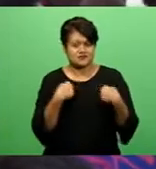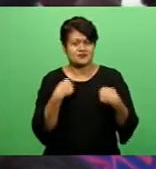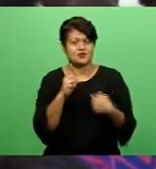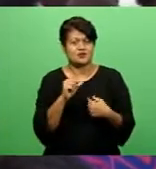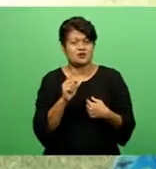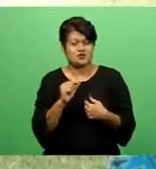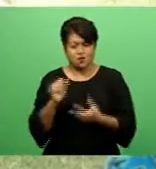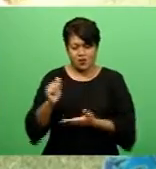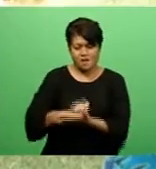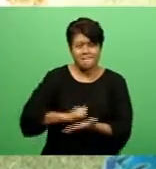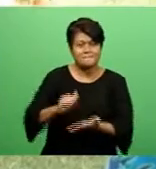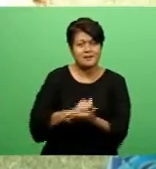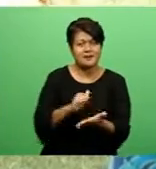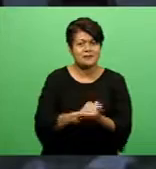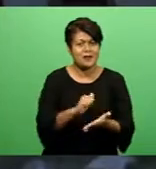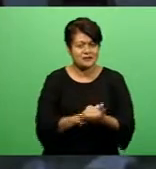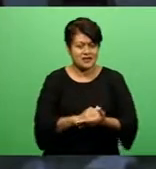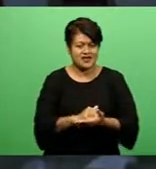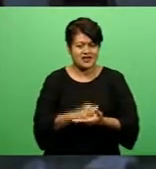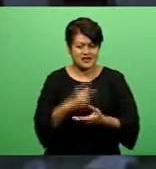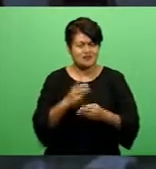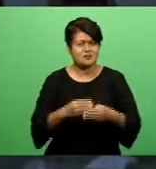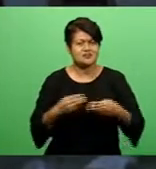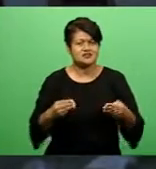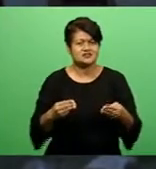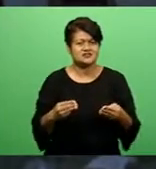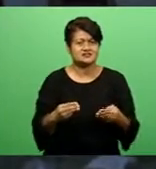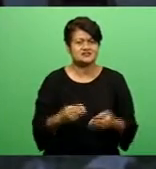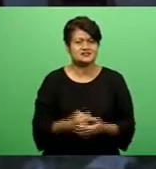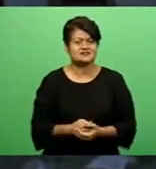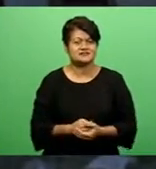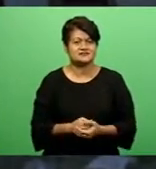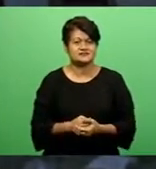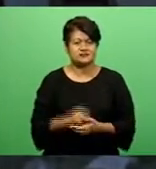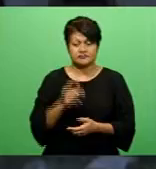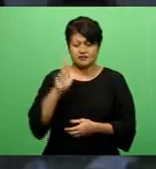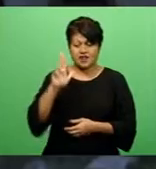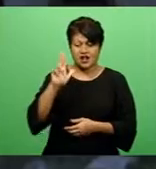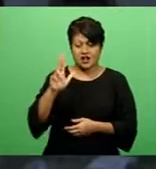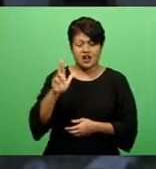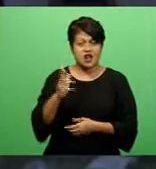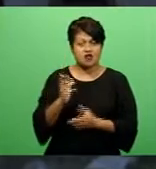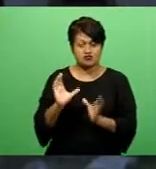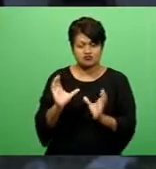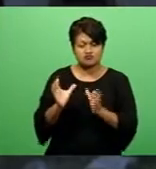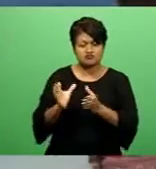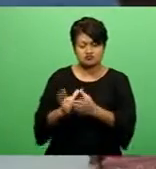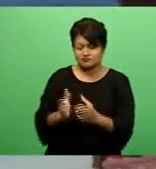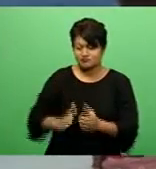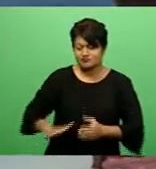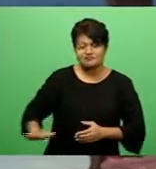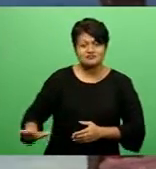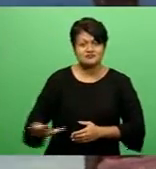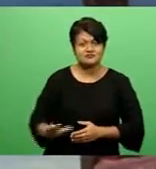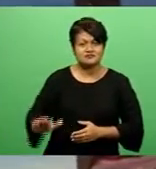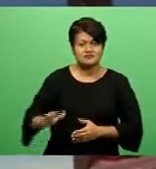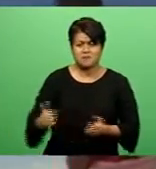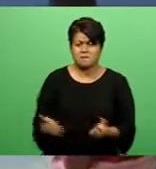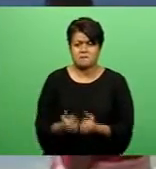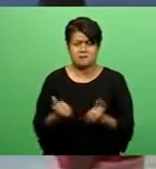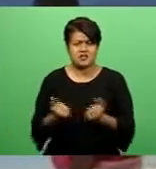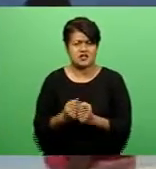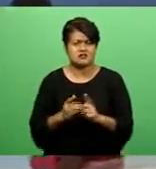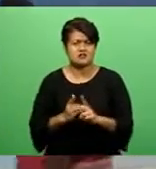purchase materials so that we can have a village hall. The remoteness of the Lao group meant that there were so many development